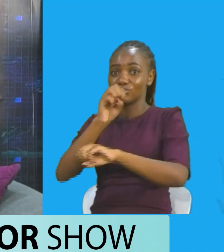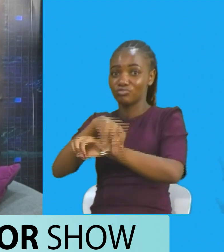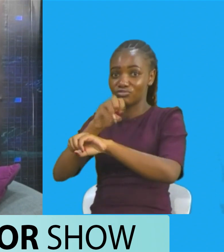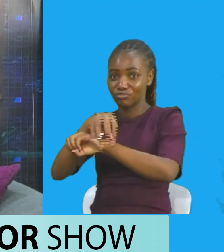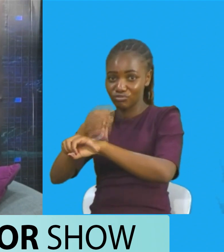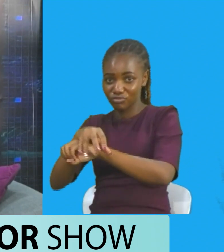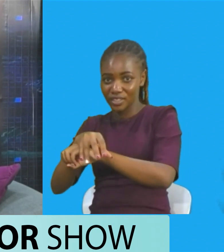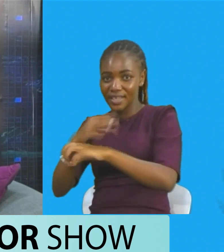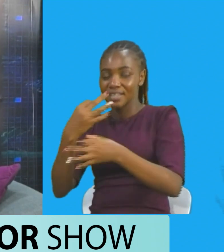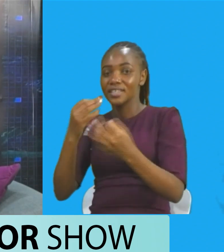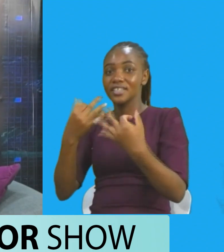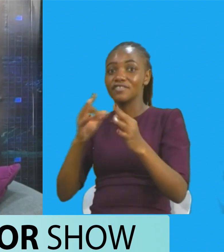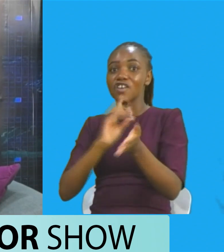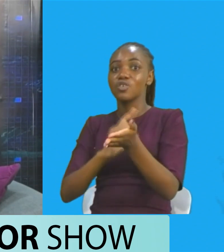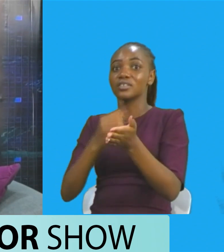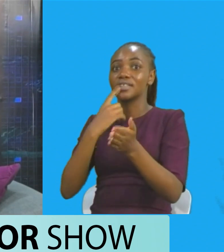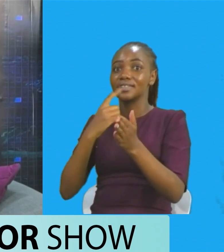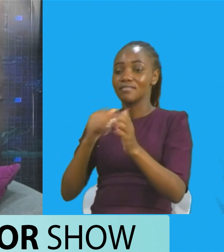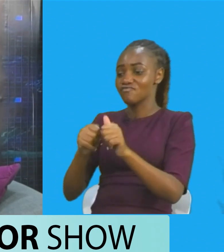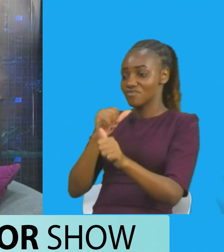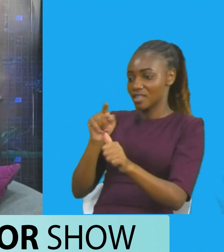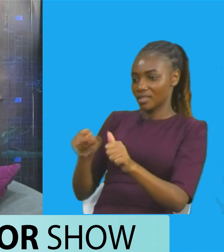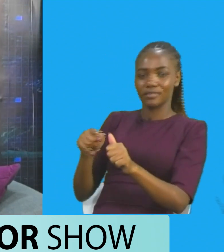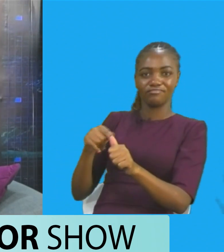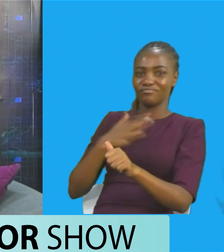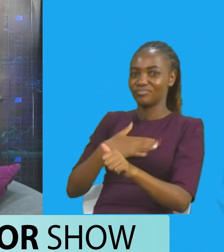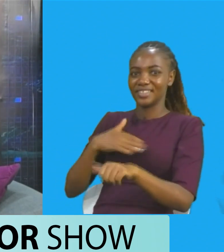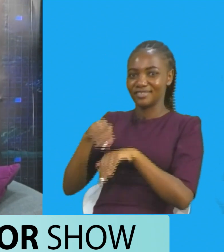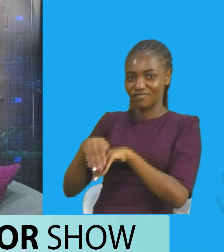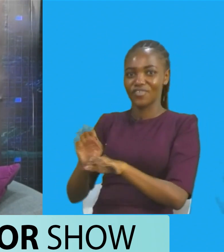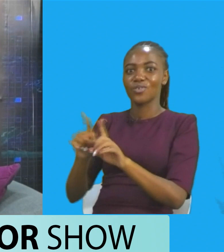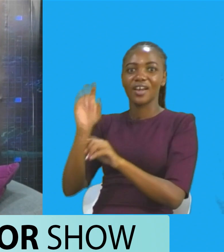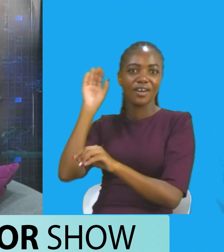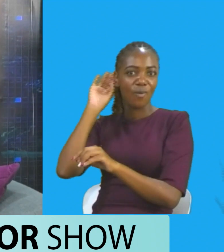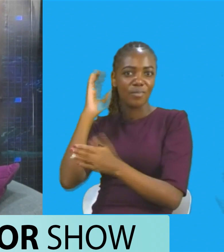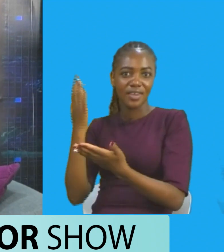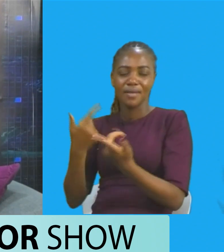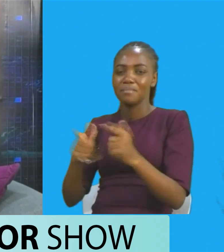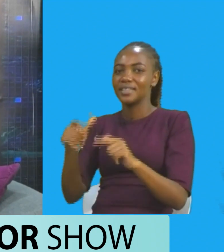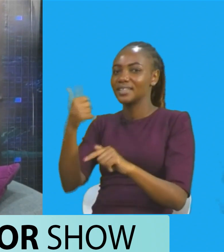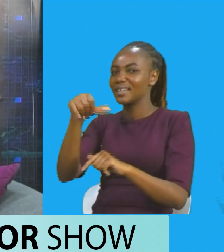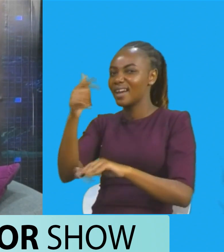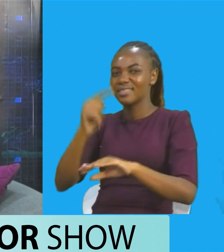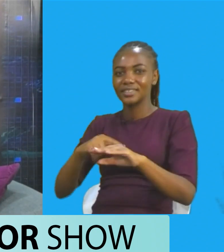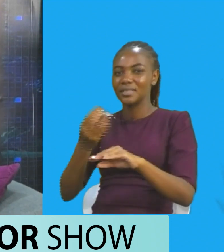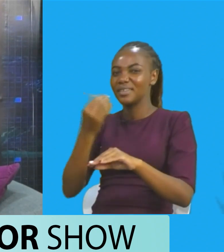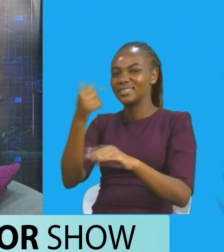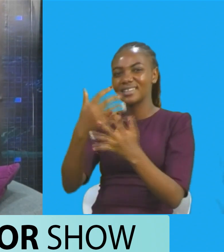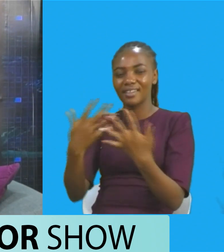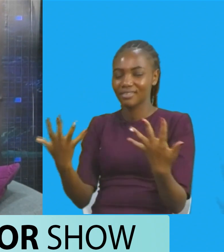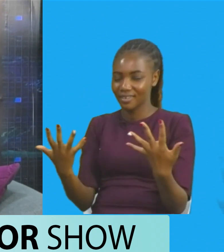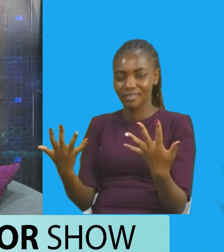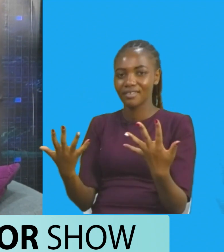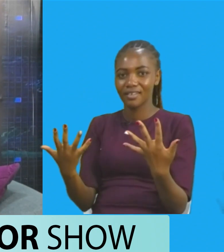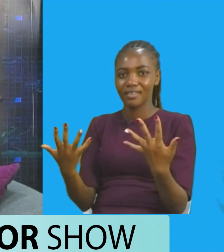ya moto ni moto. So I believe the way to cure allergies for food, eat more, then your body gets used to eating that, then it will get ahead